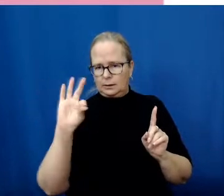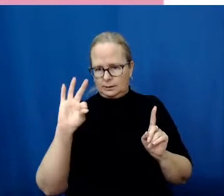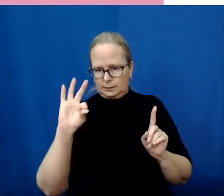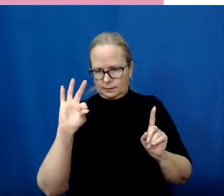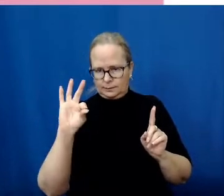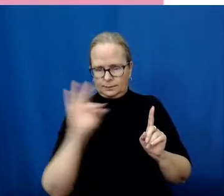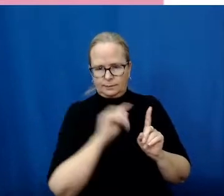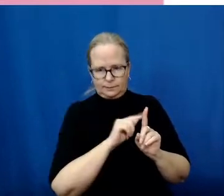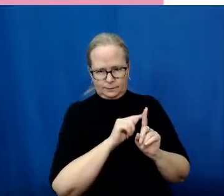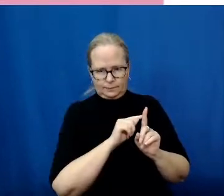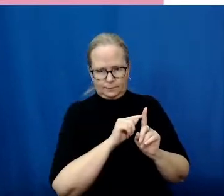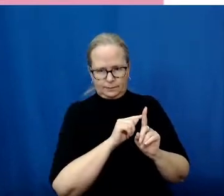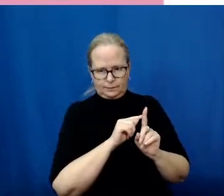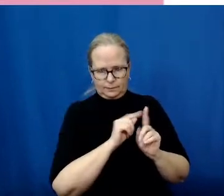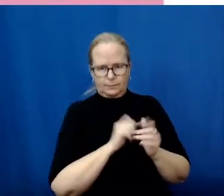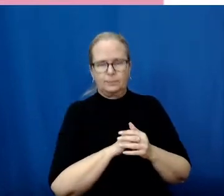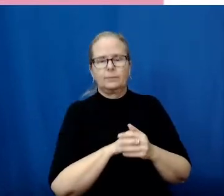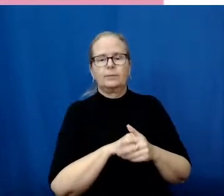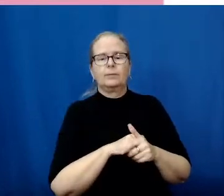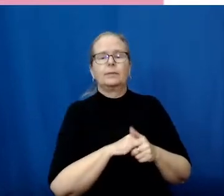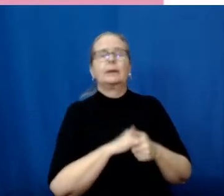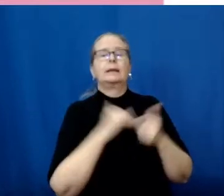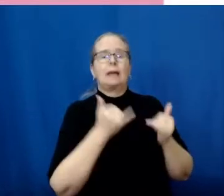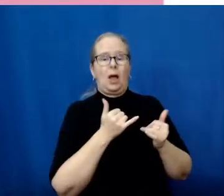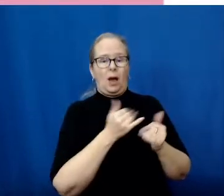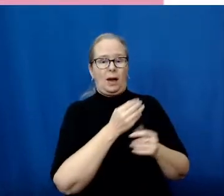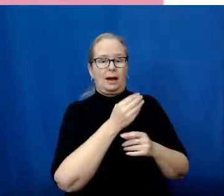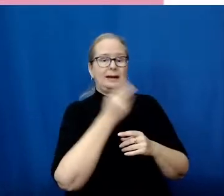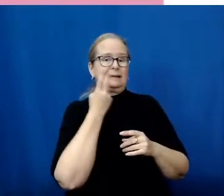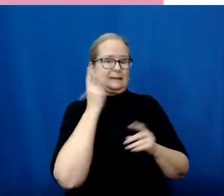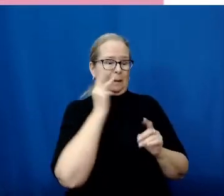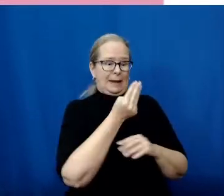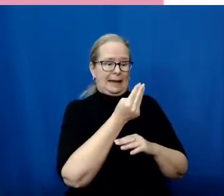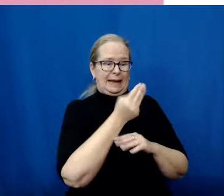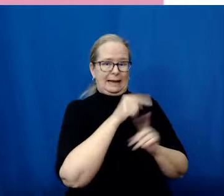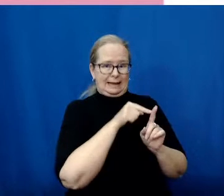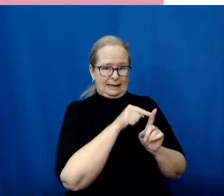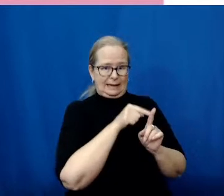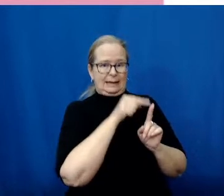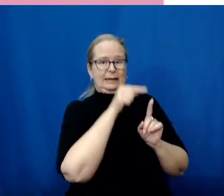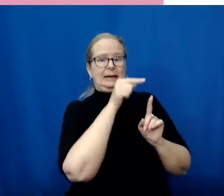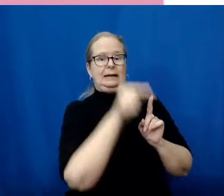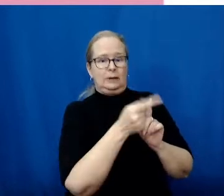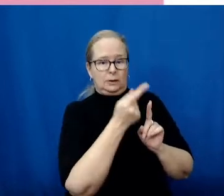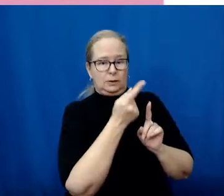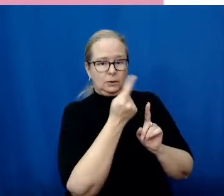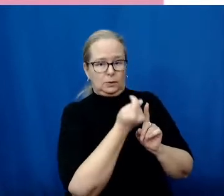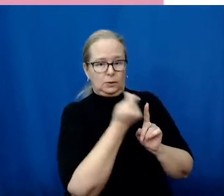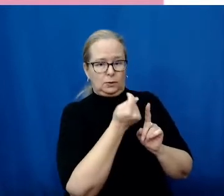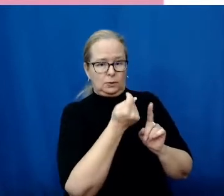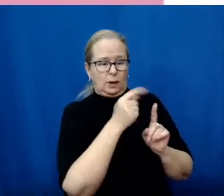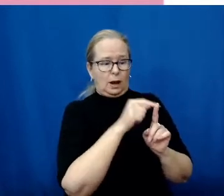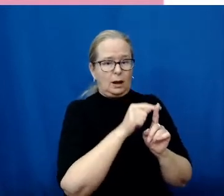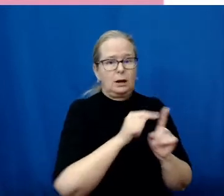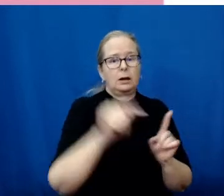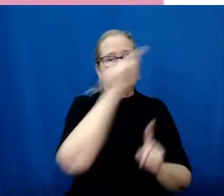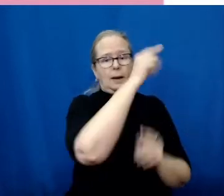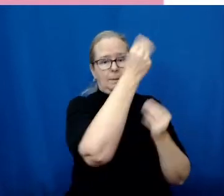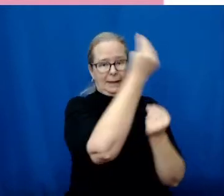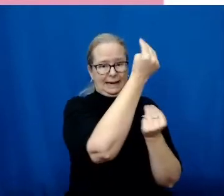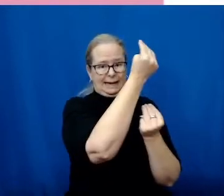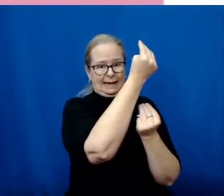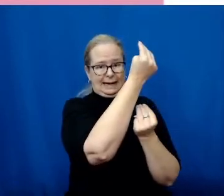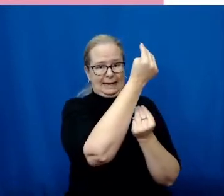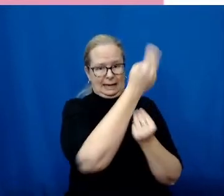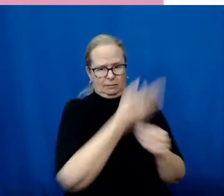Monday as our Monday to Monday change, that's a 59% increase in hospitalizations, which